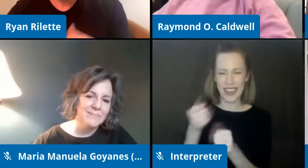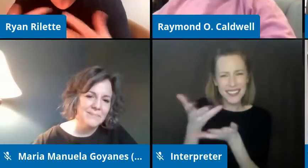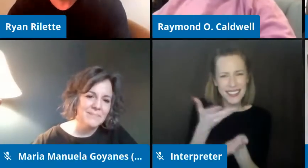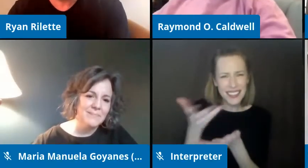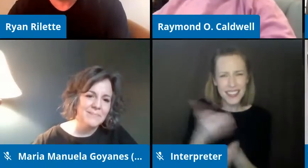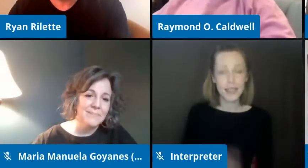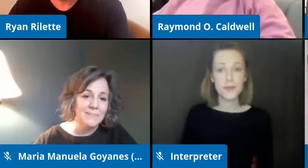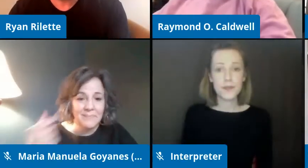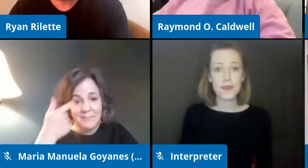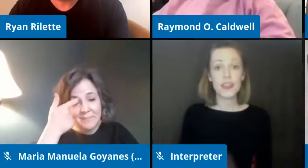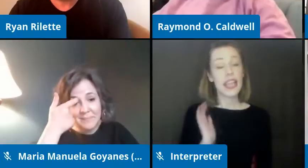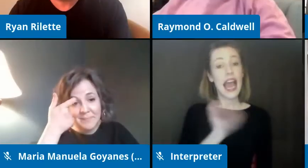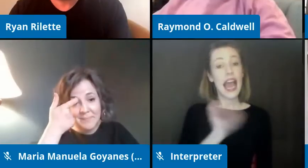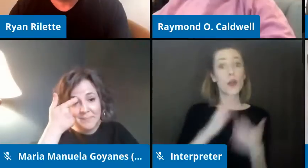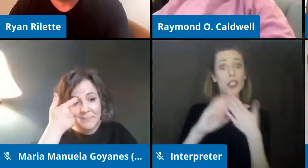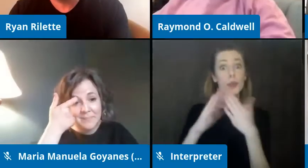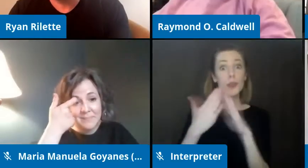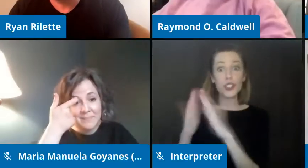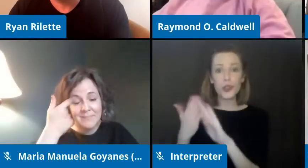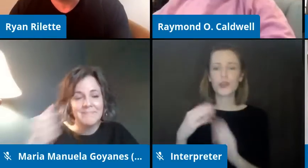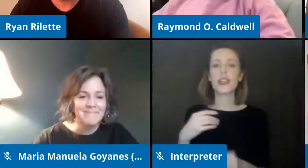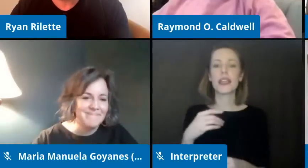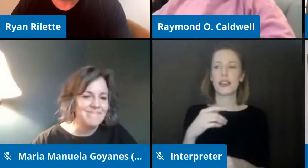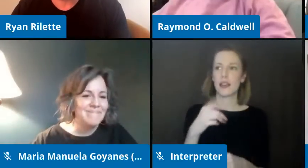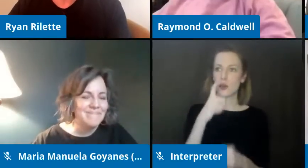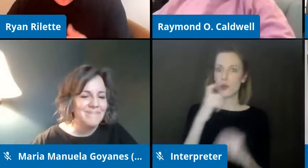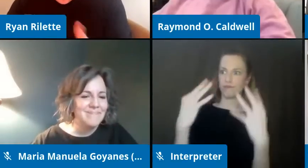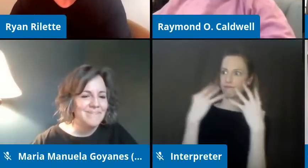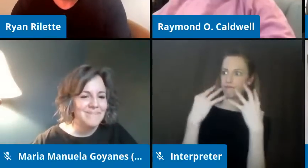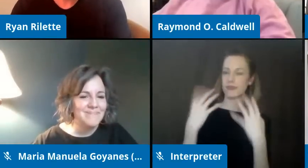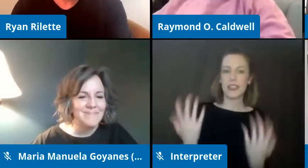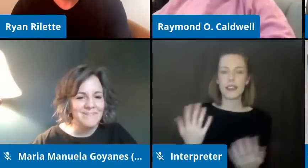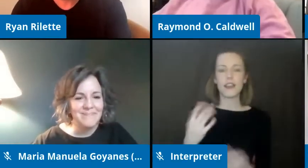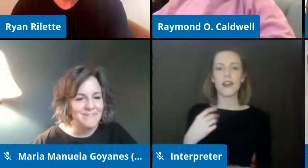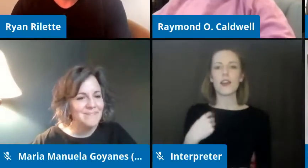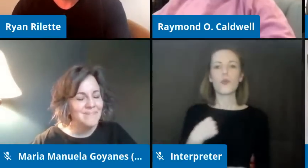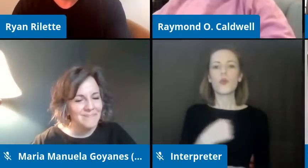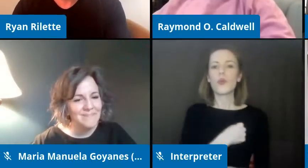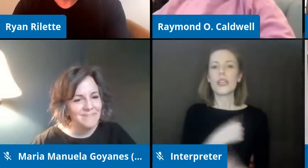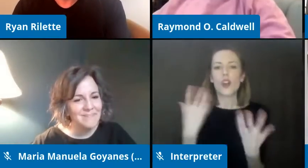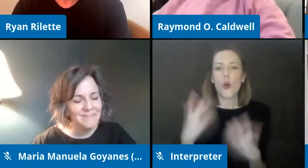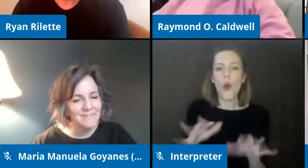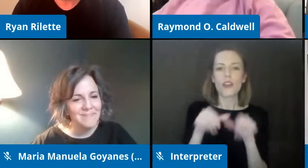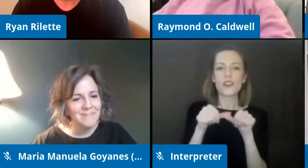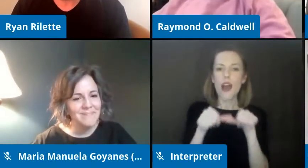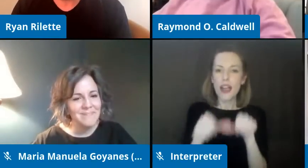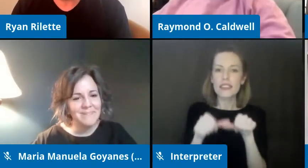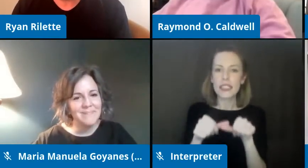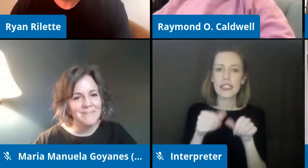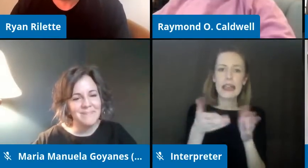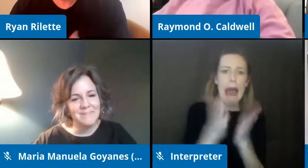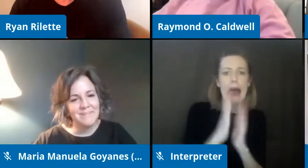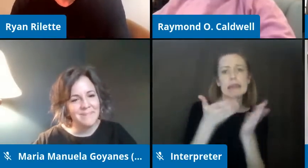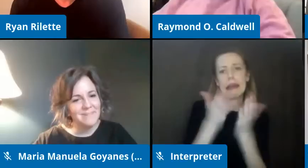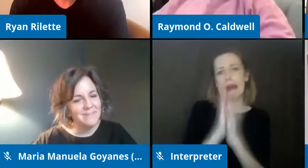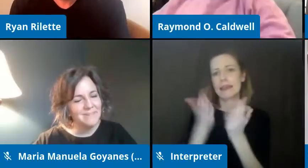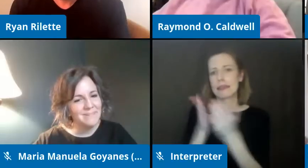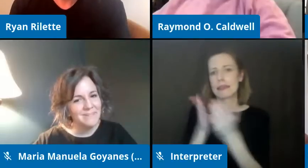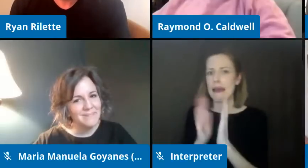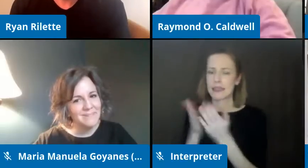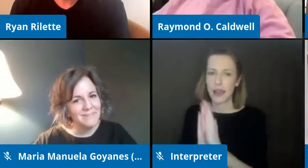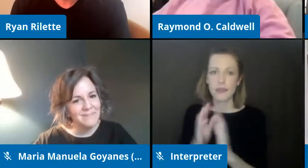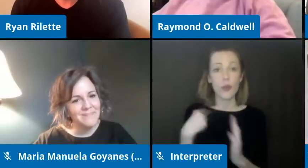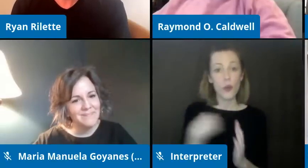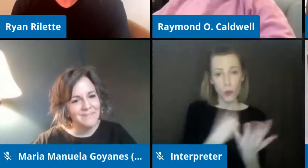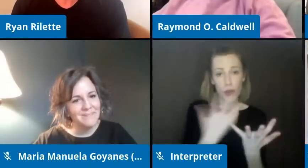not just asking for something from them at all times, that we're constantly trying to give them something as well. Because we are going to